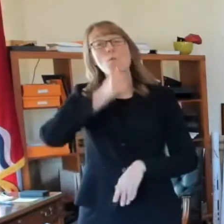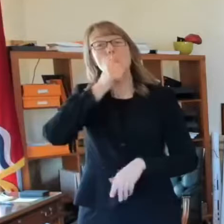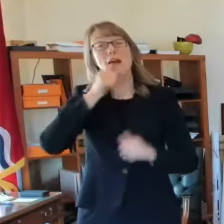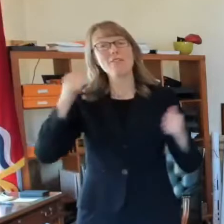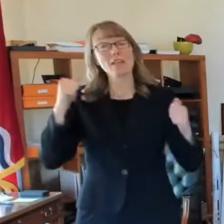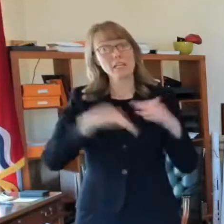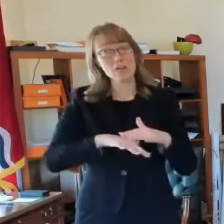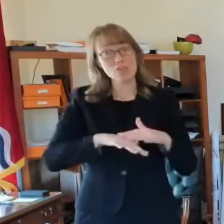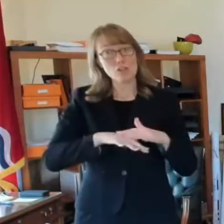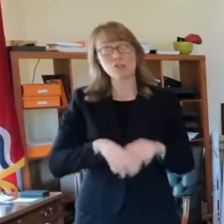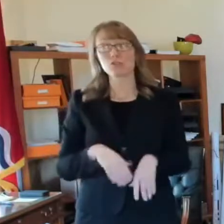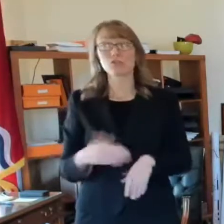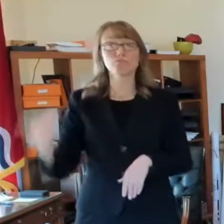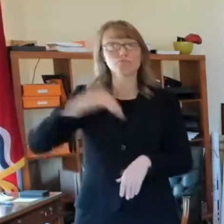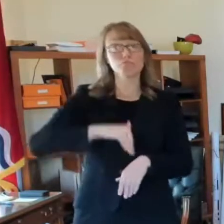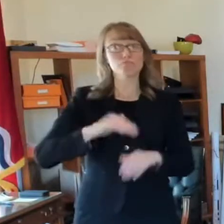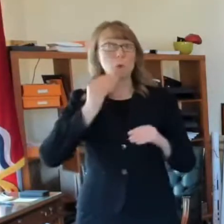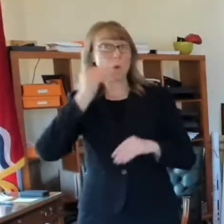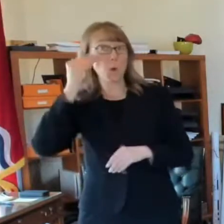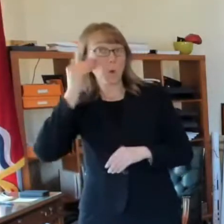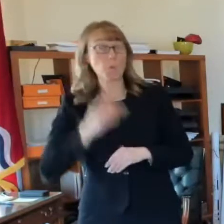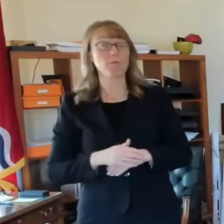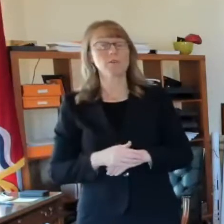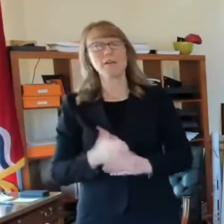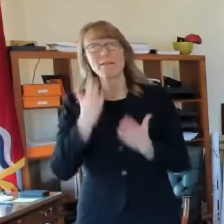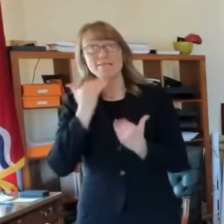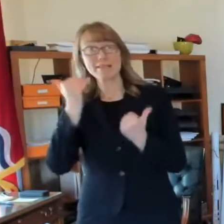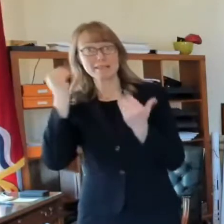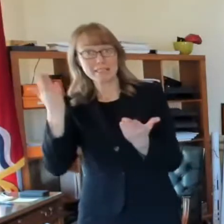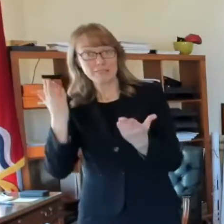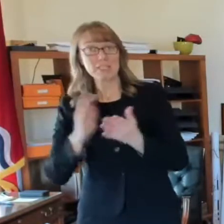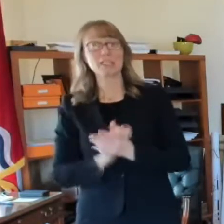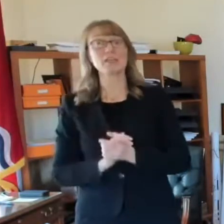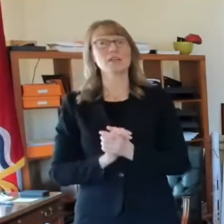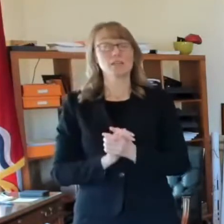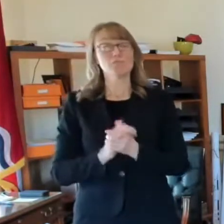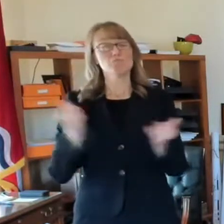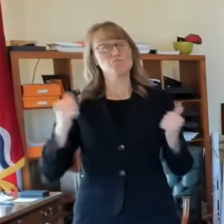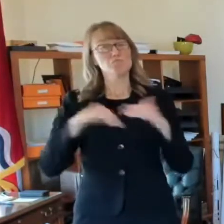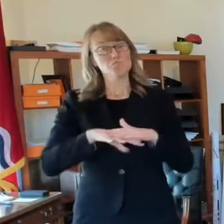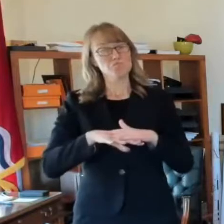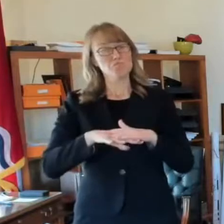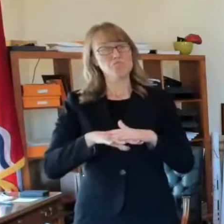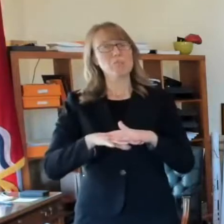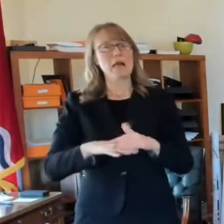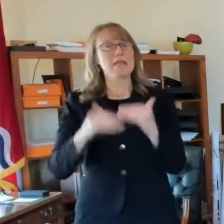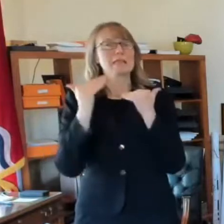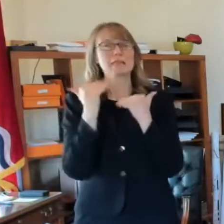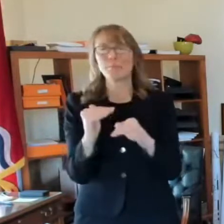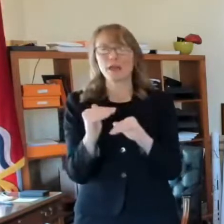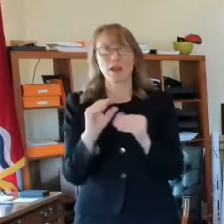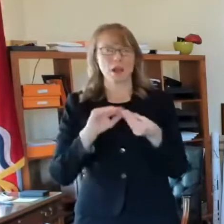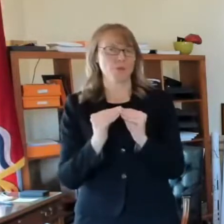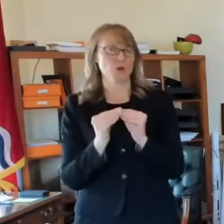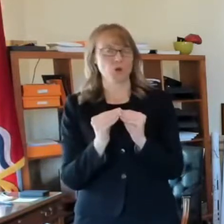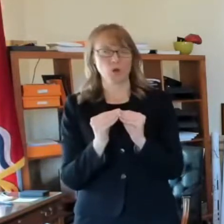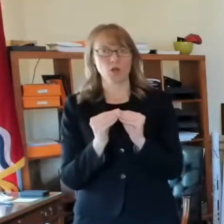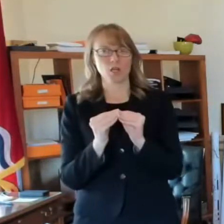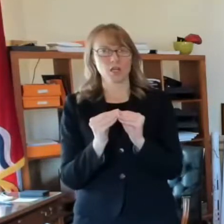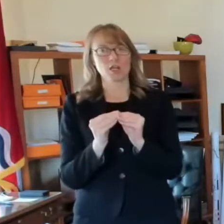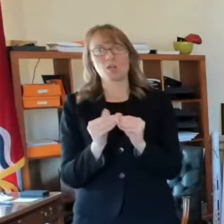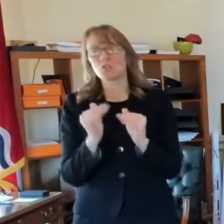watch sports, Thanksgiving, please keep those gatherings as small as possible or not at